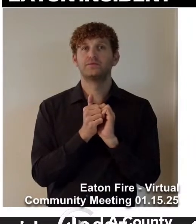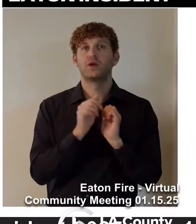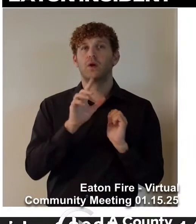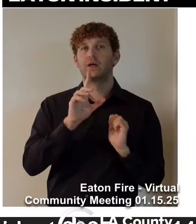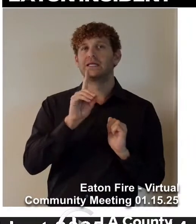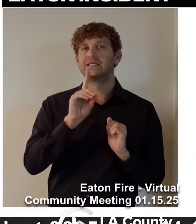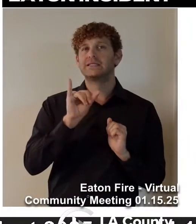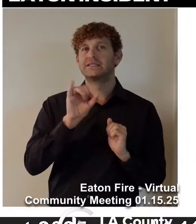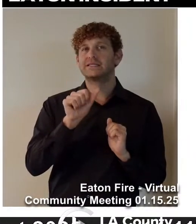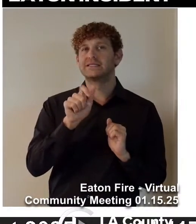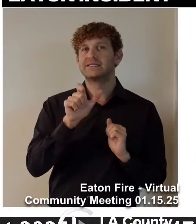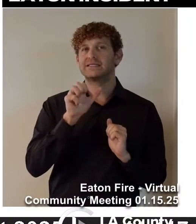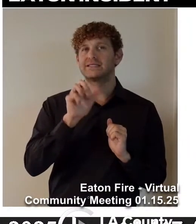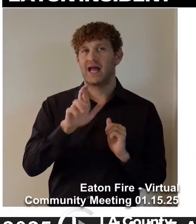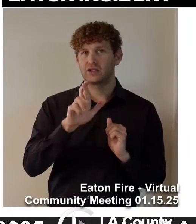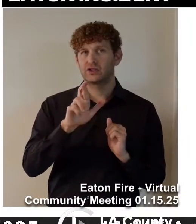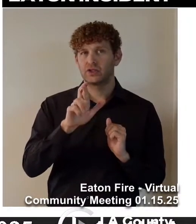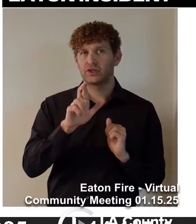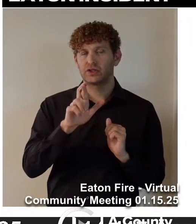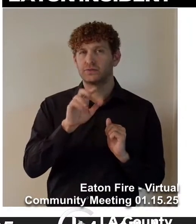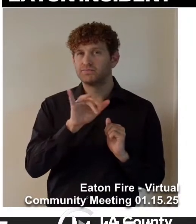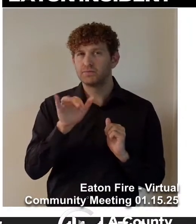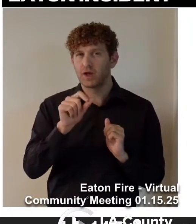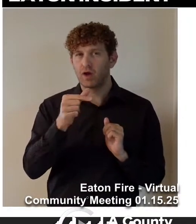disasterassistance.gov. You can call us at